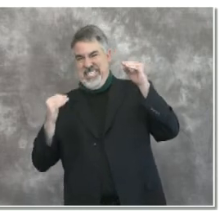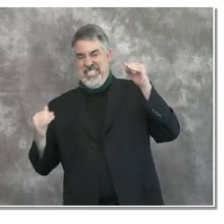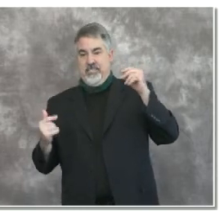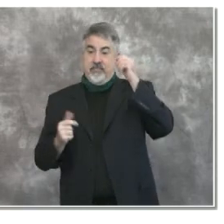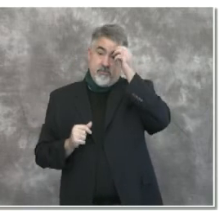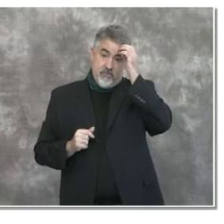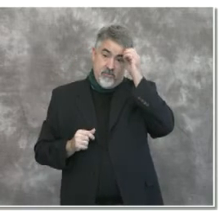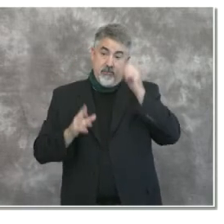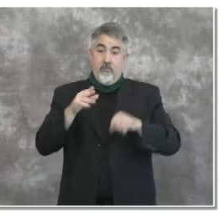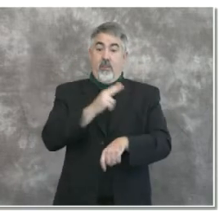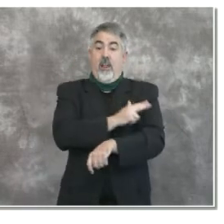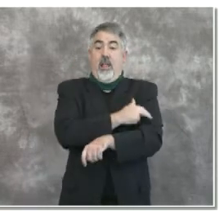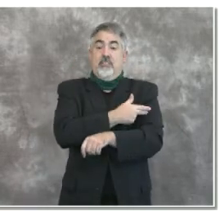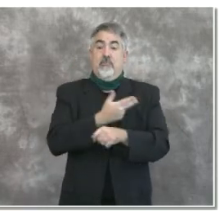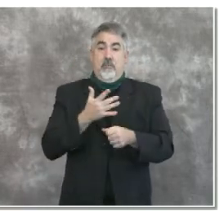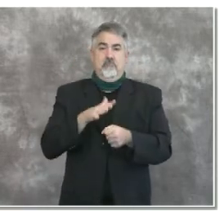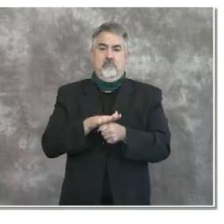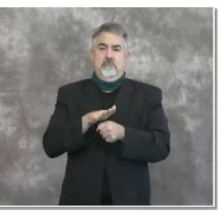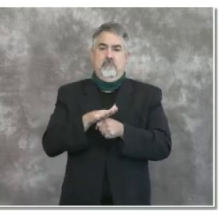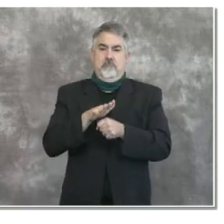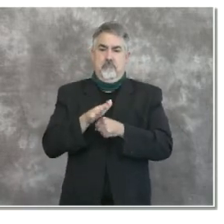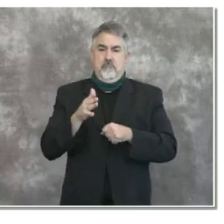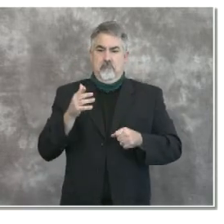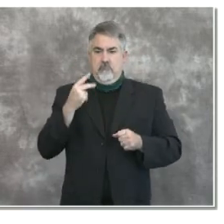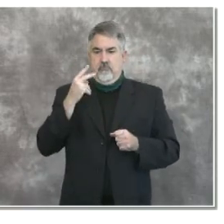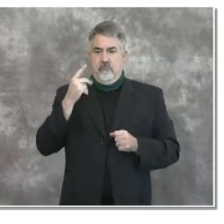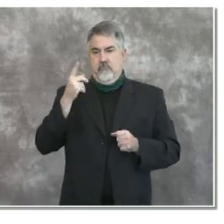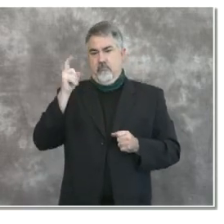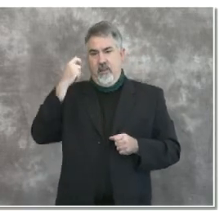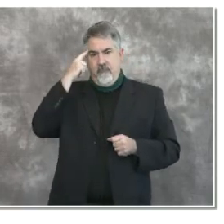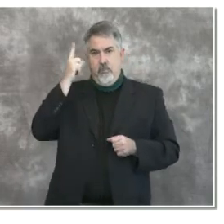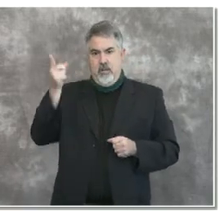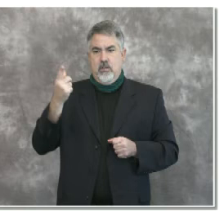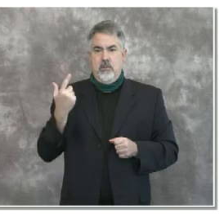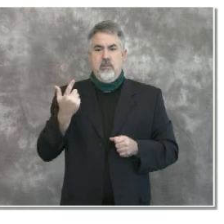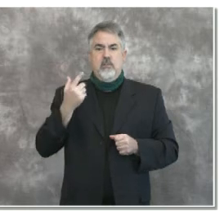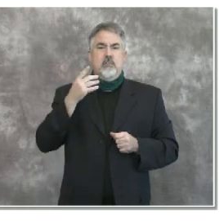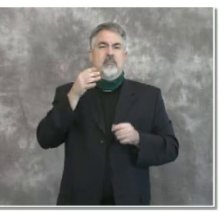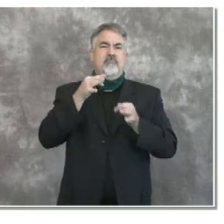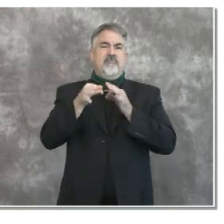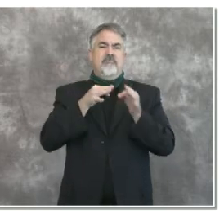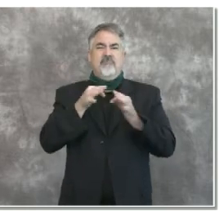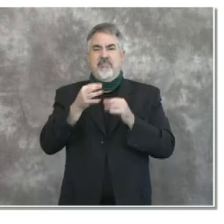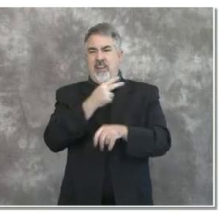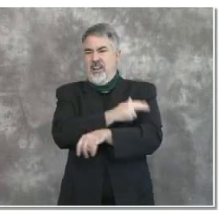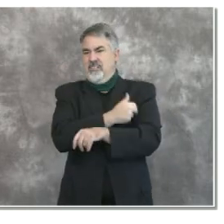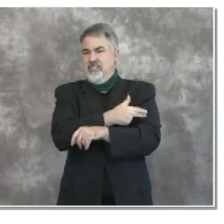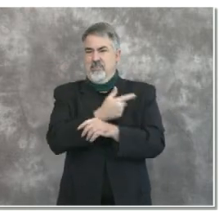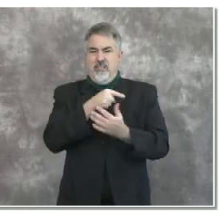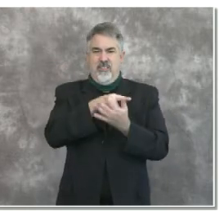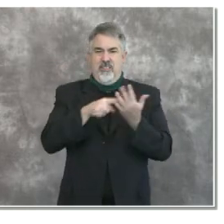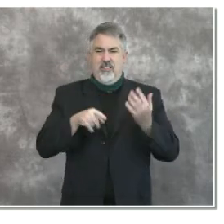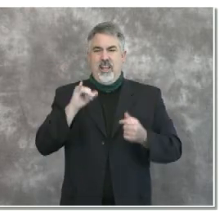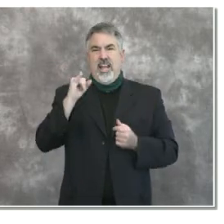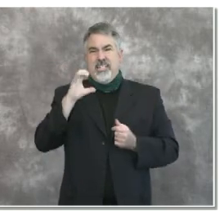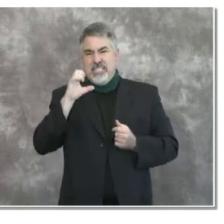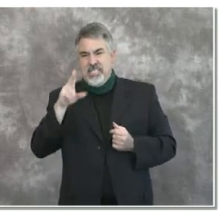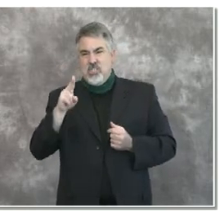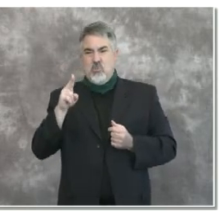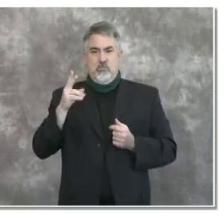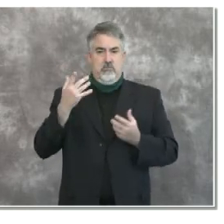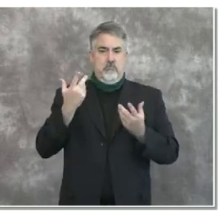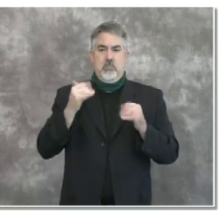capacity system. You saw in the governor's briefing today, they talked significantly about hospitalizations and ICUs over time and the desire to see that